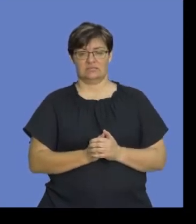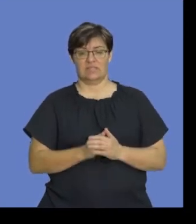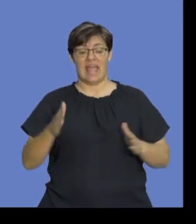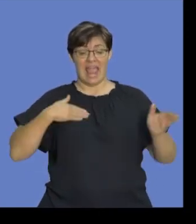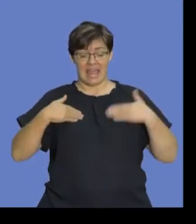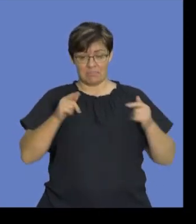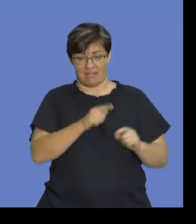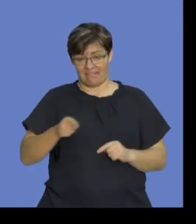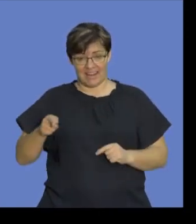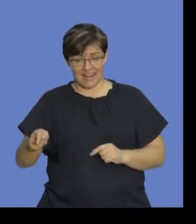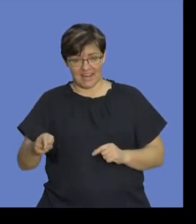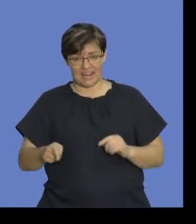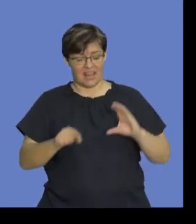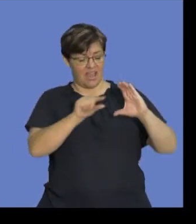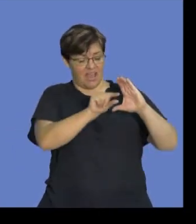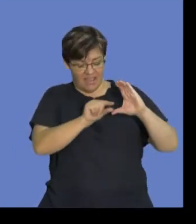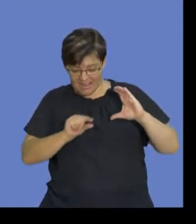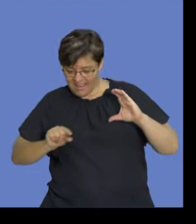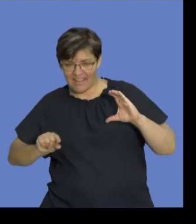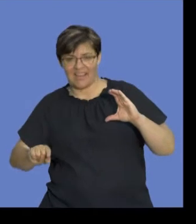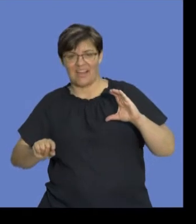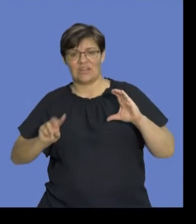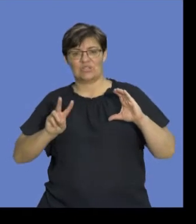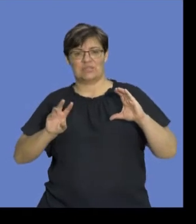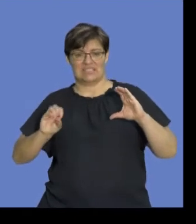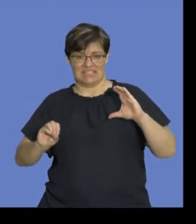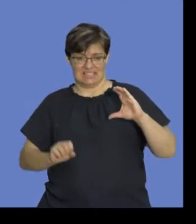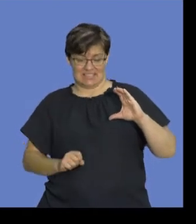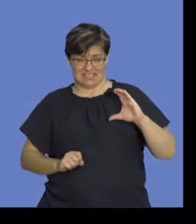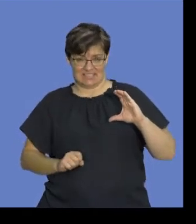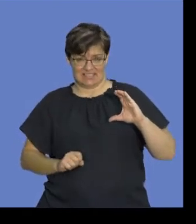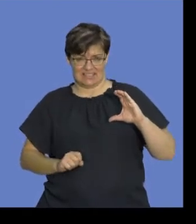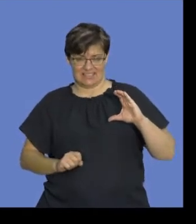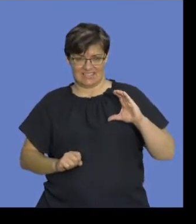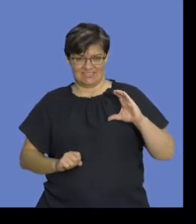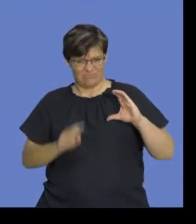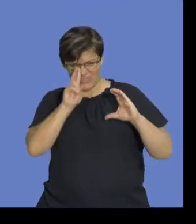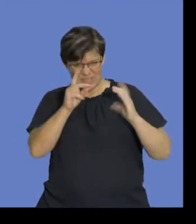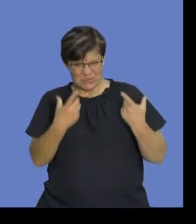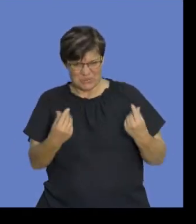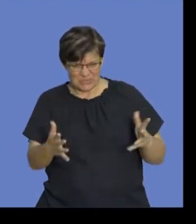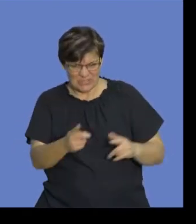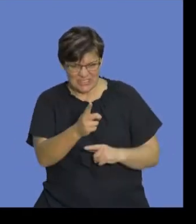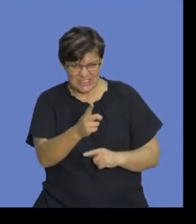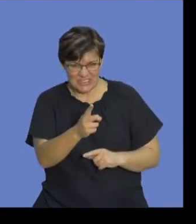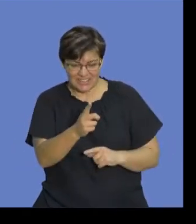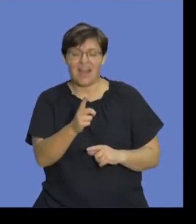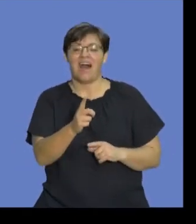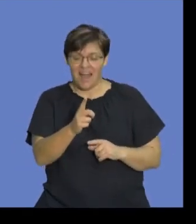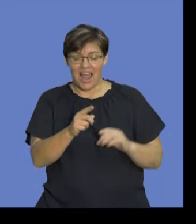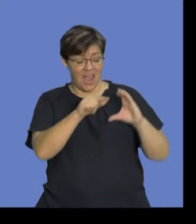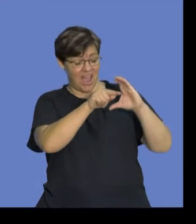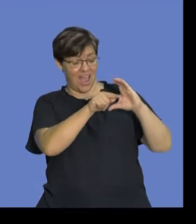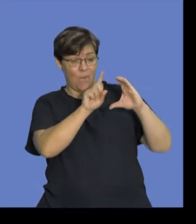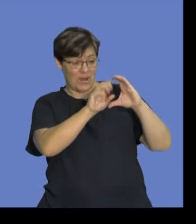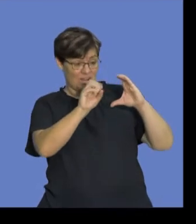section obviously gets the rest, which will be your 20. So can you see what we've done? We've apportioned